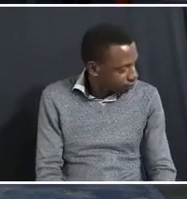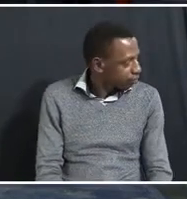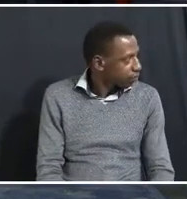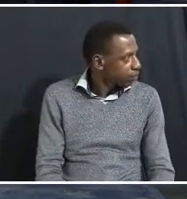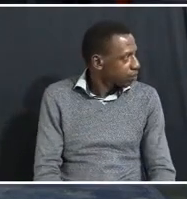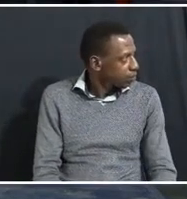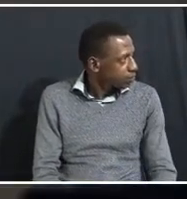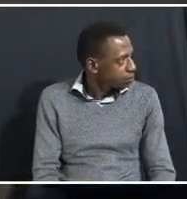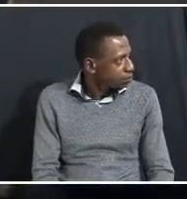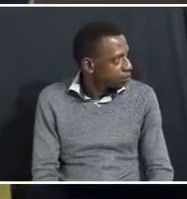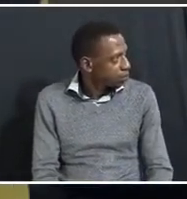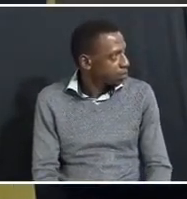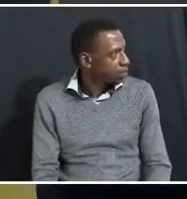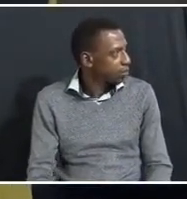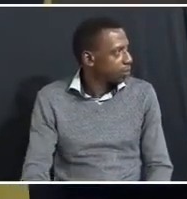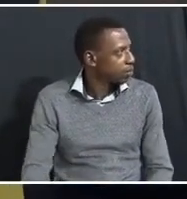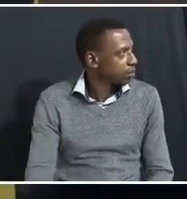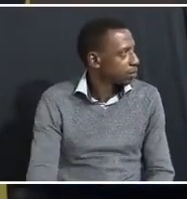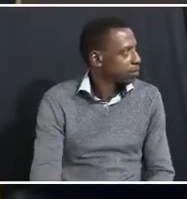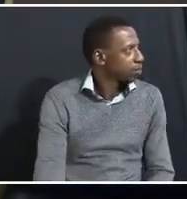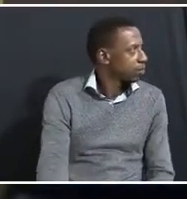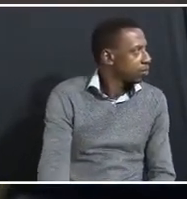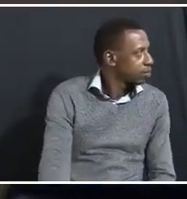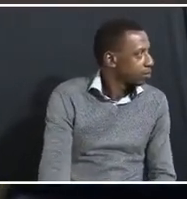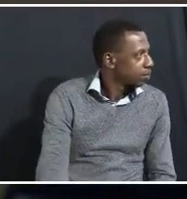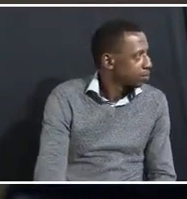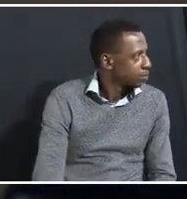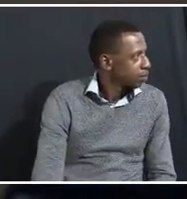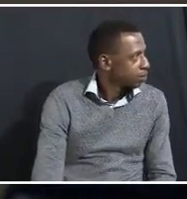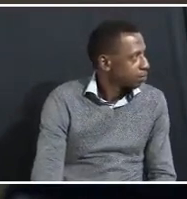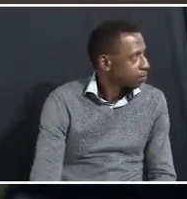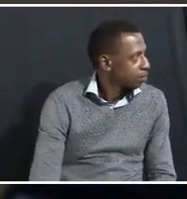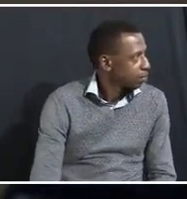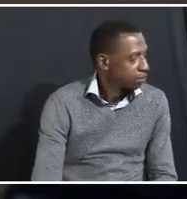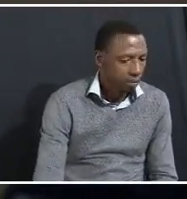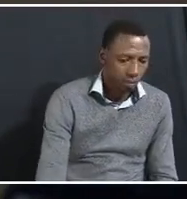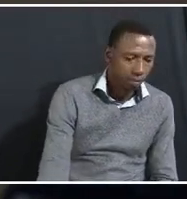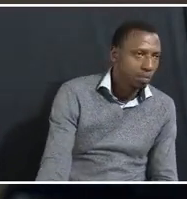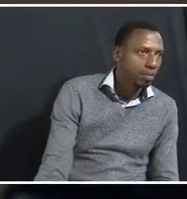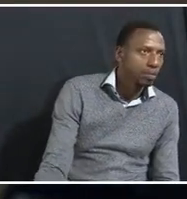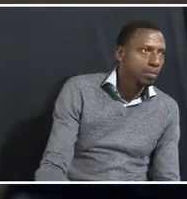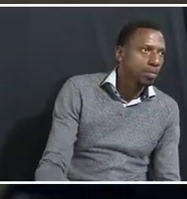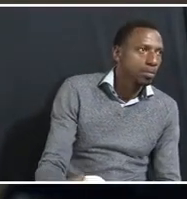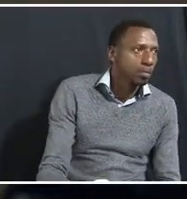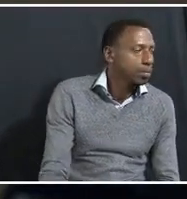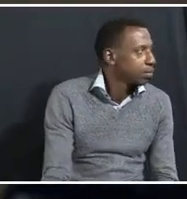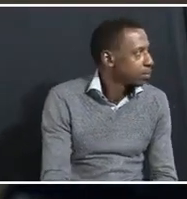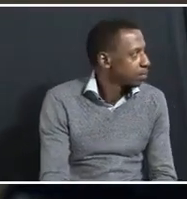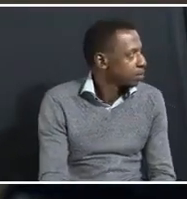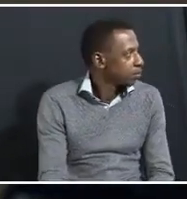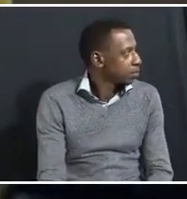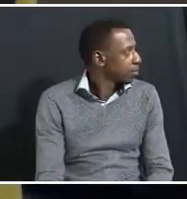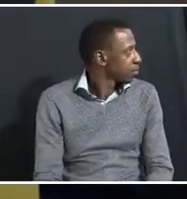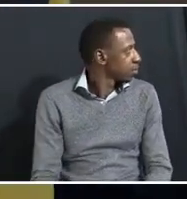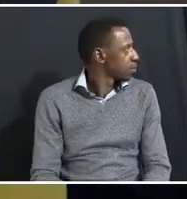Hili swali kuhusiana tuna resource mobilization. We, songesha kidogo, songesha tu kidogo alafu ulize.